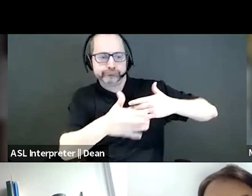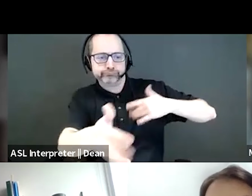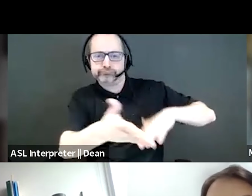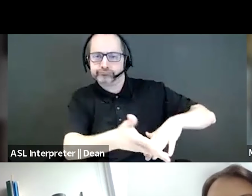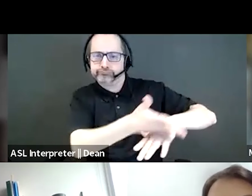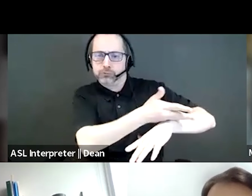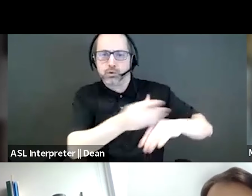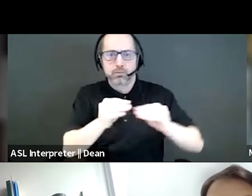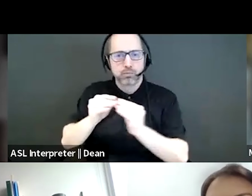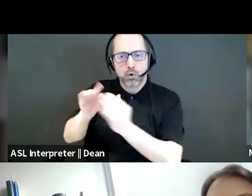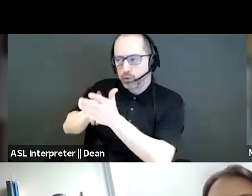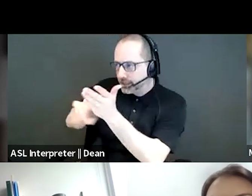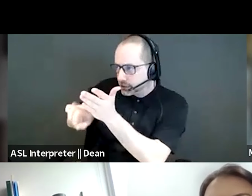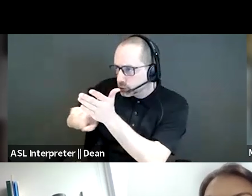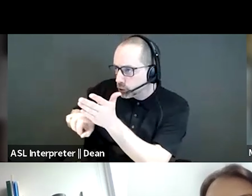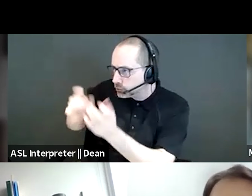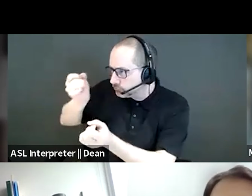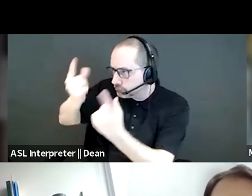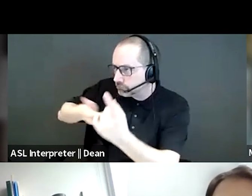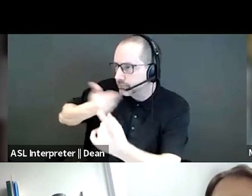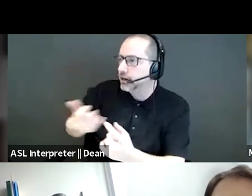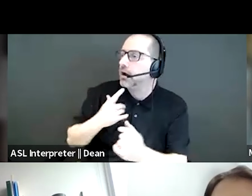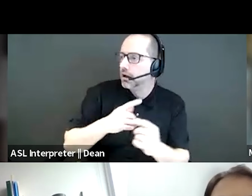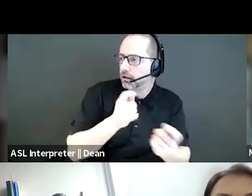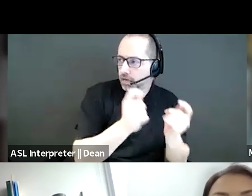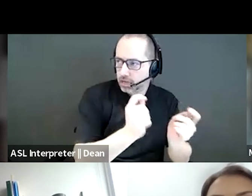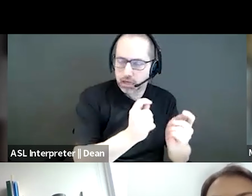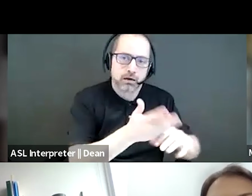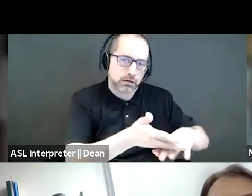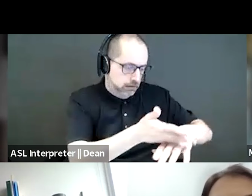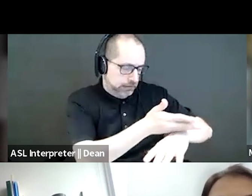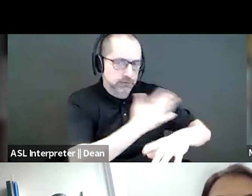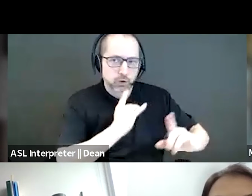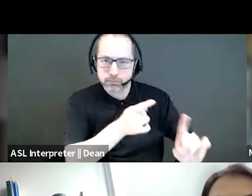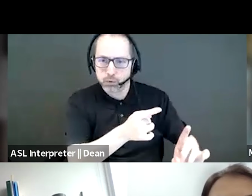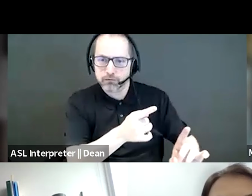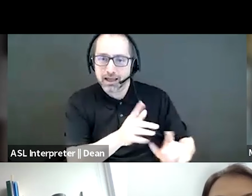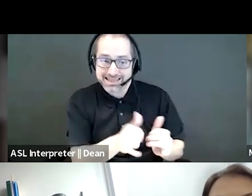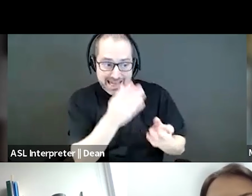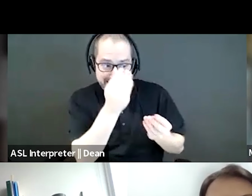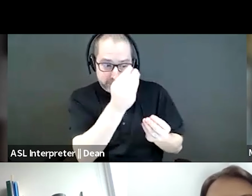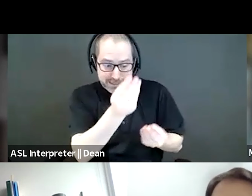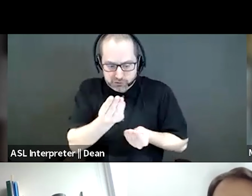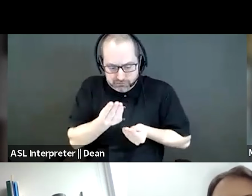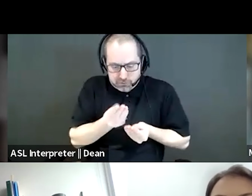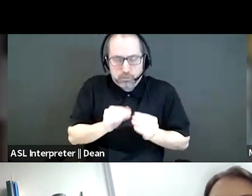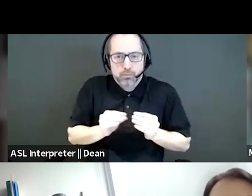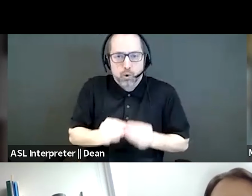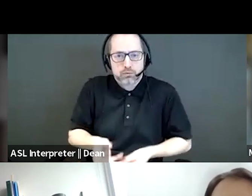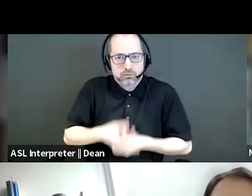better and make sure we can trust this information that we are receiving. Also, I think some